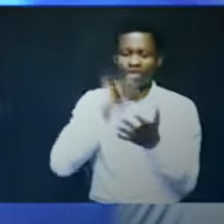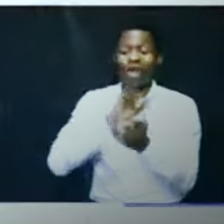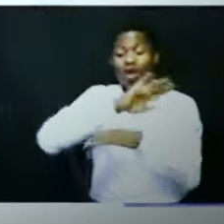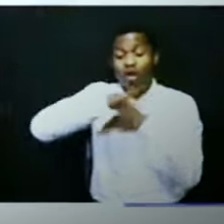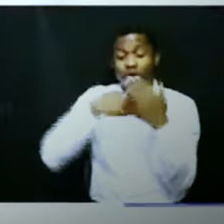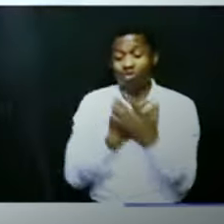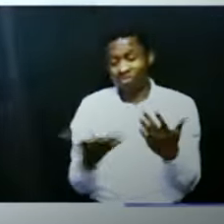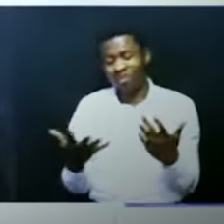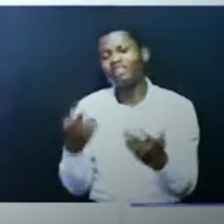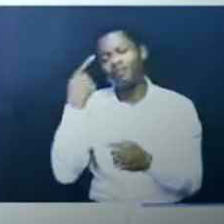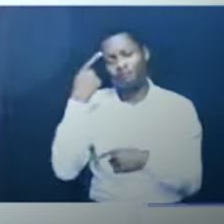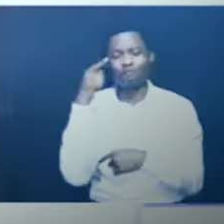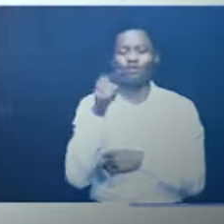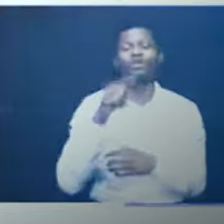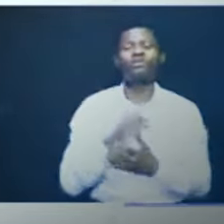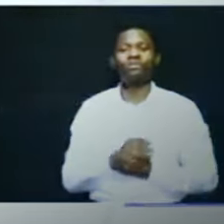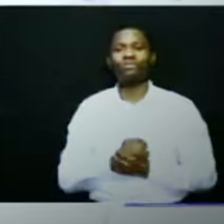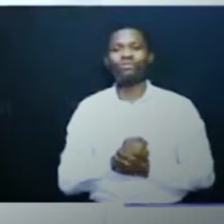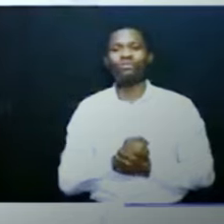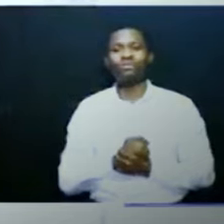yours.